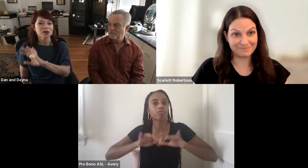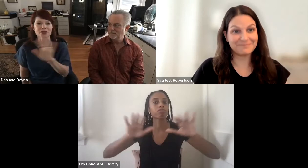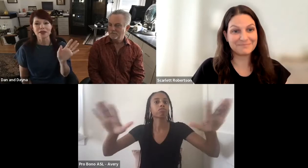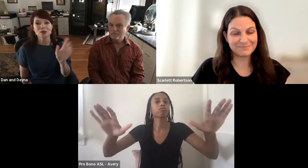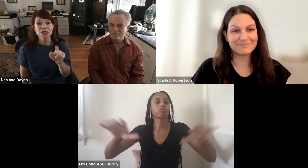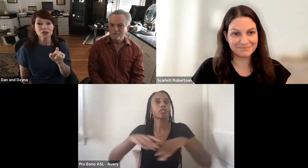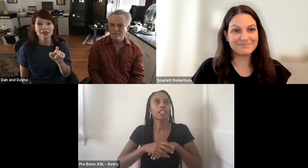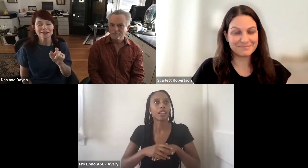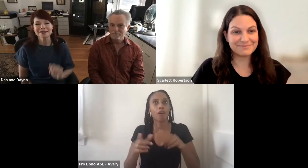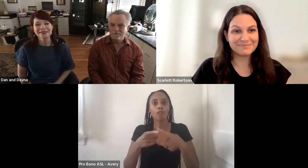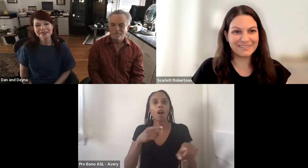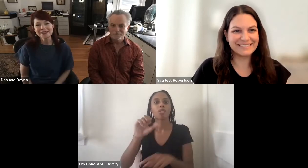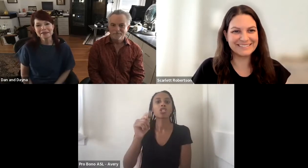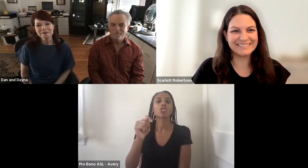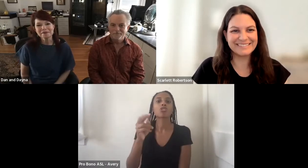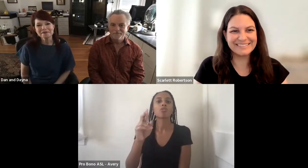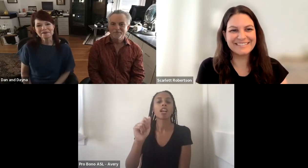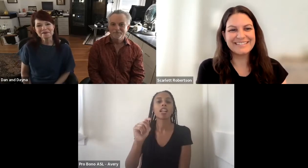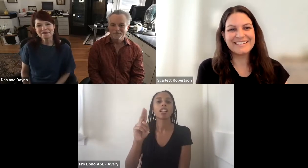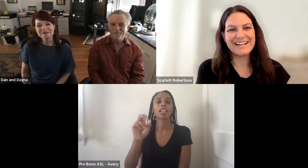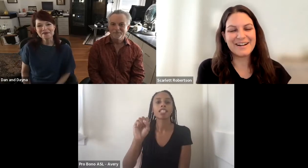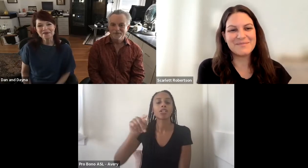stratosphere, was like, we can do this.